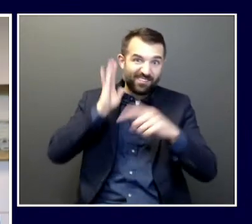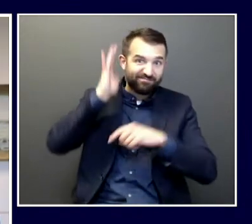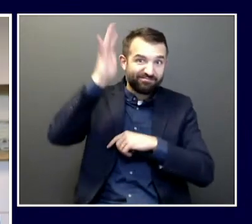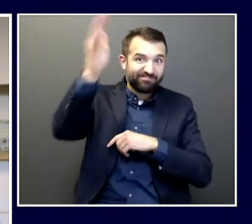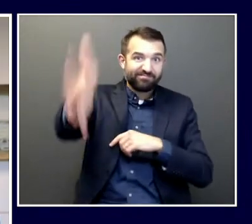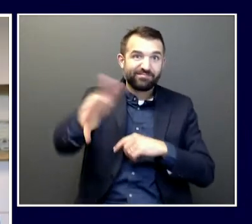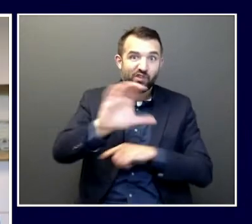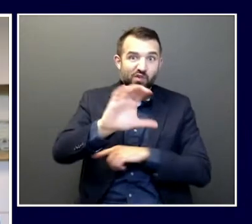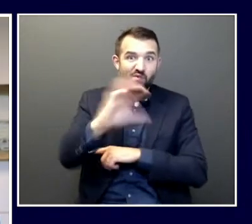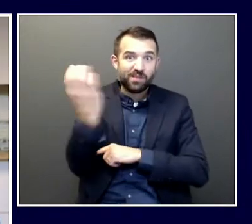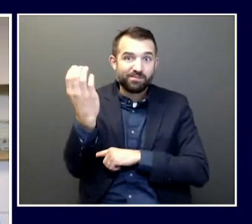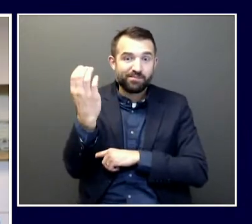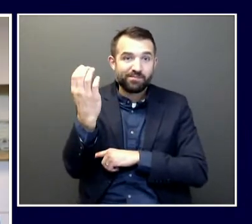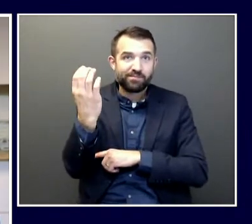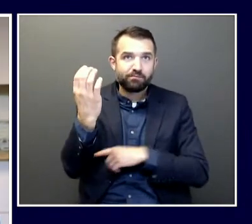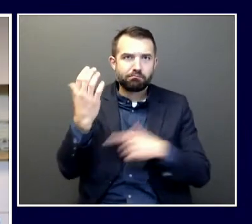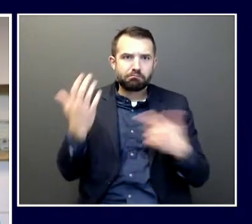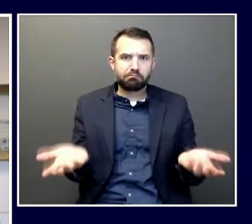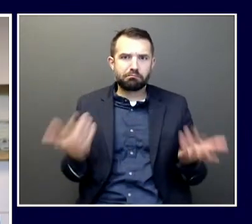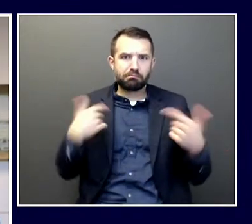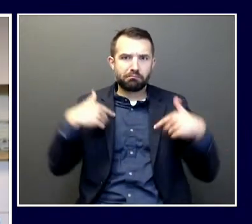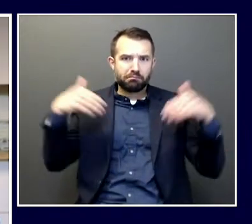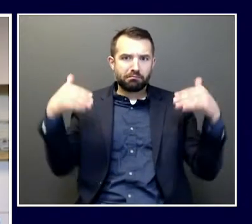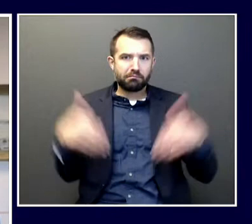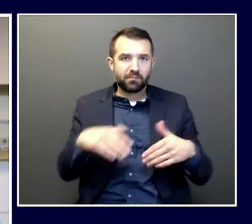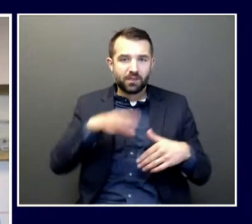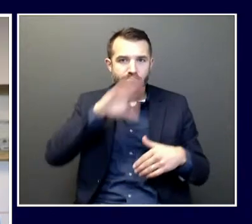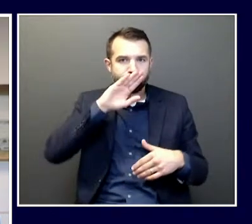on the state's part at this point? I know that you guys are working